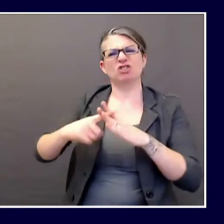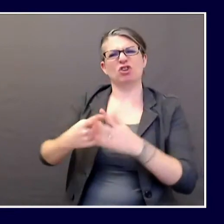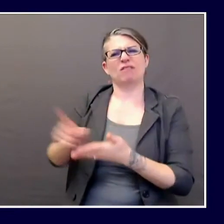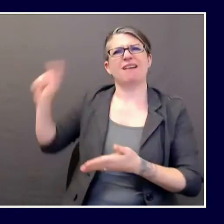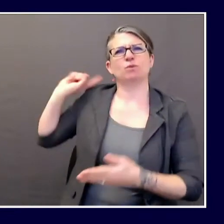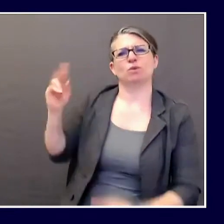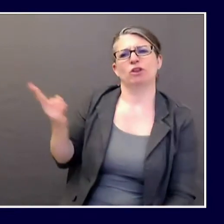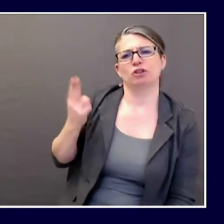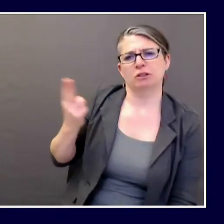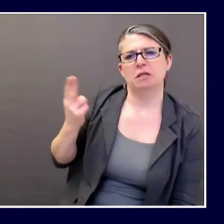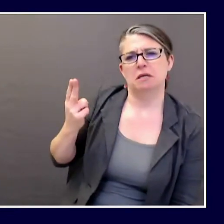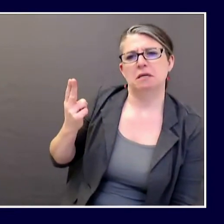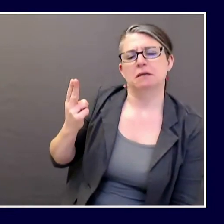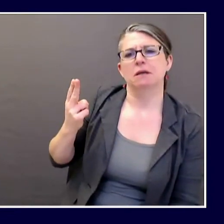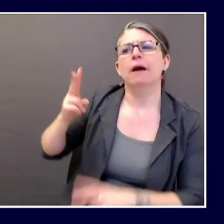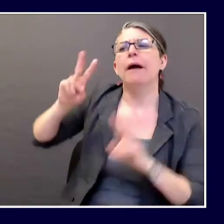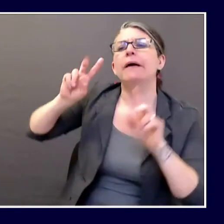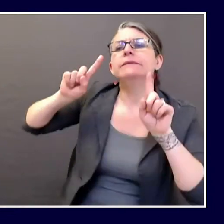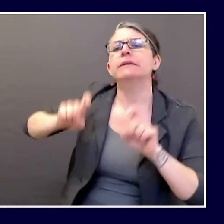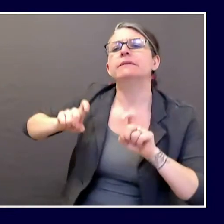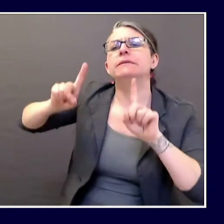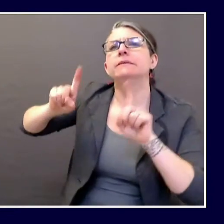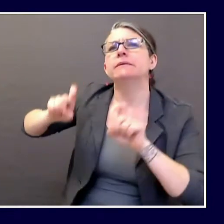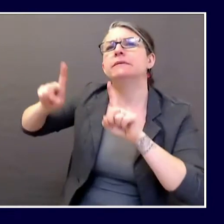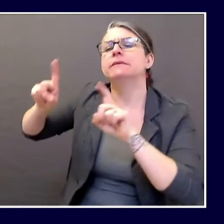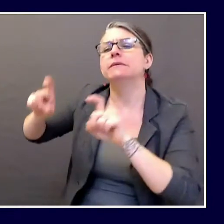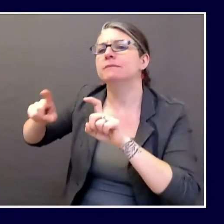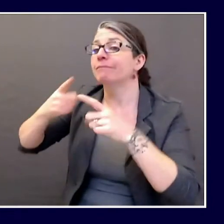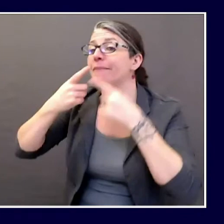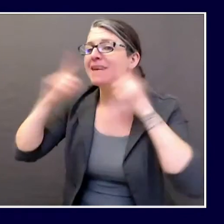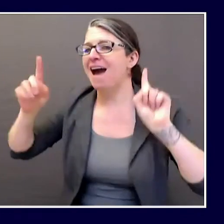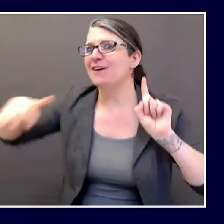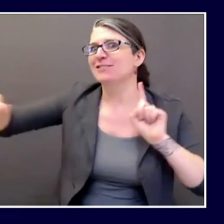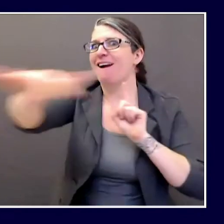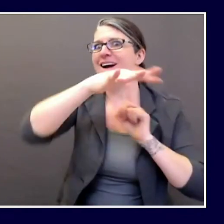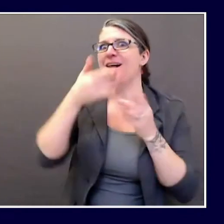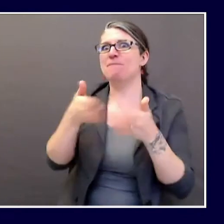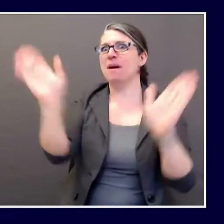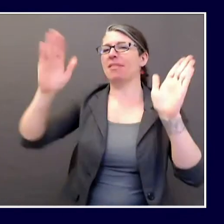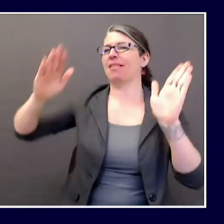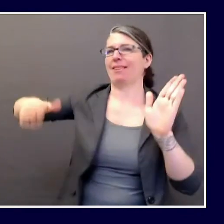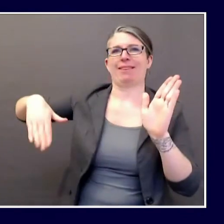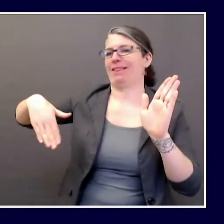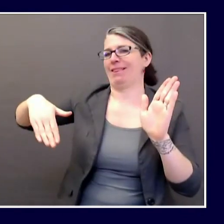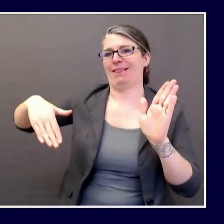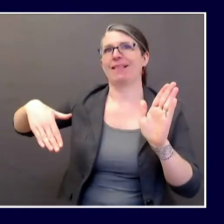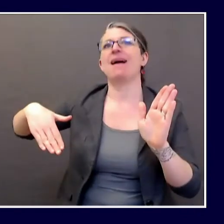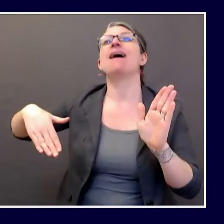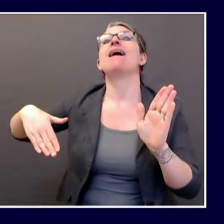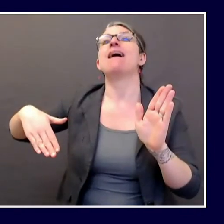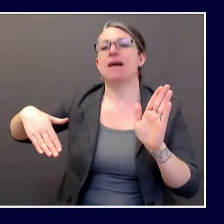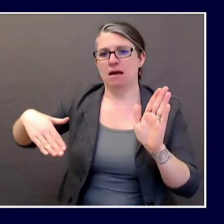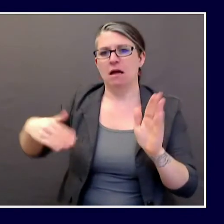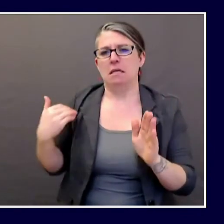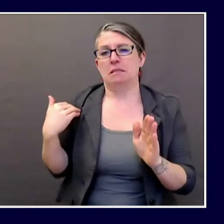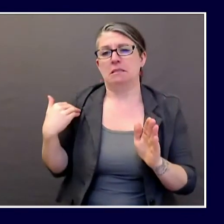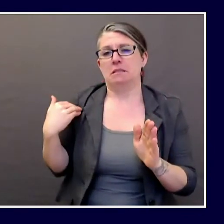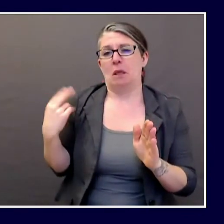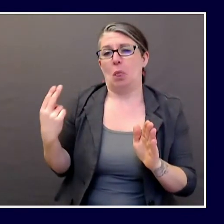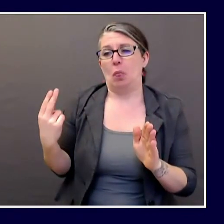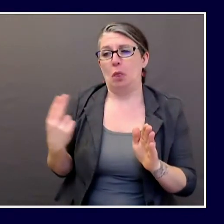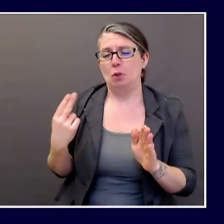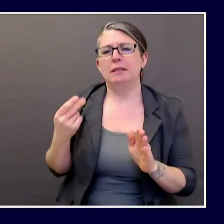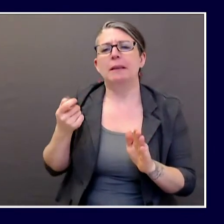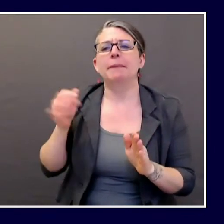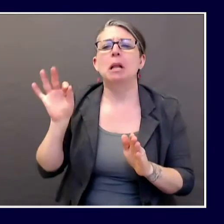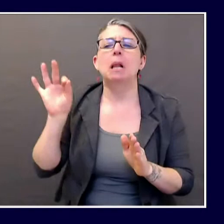more officially on Thursday, as you know, and I just wanted to boost that signal today. Okay, thank you. And I guess a question, the next one would be, I